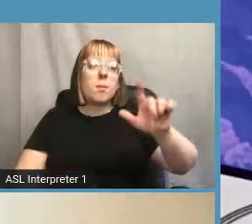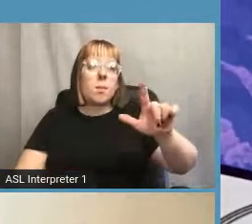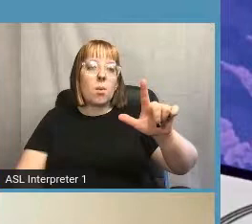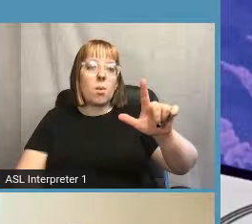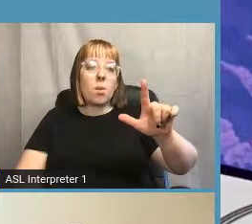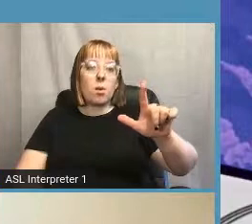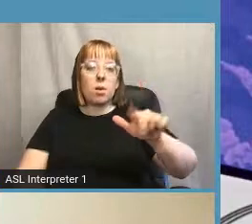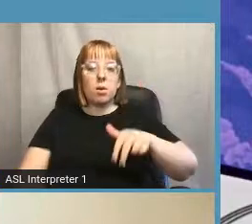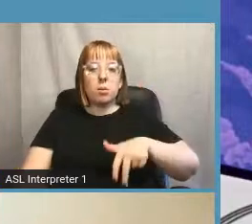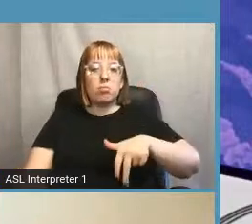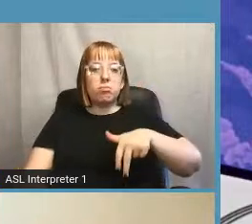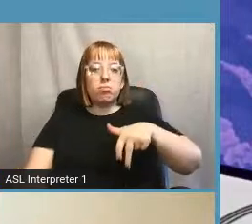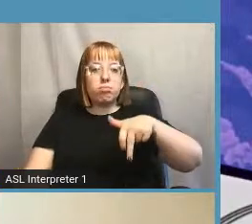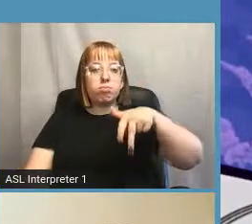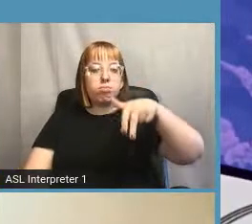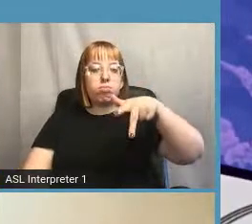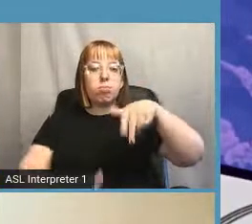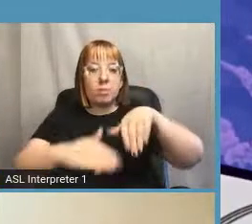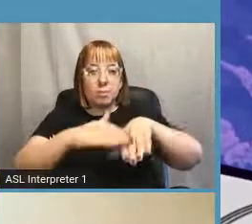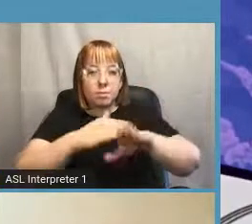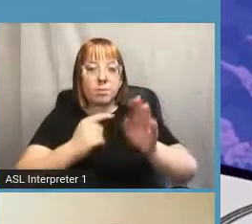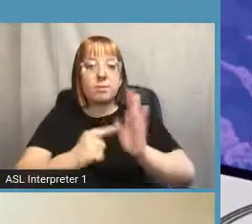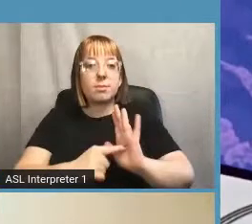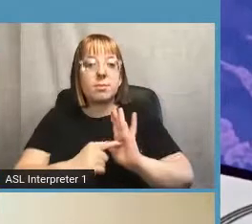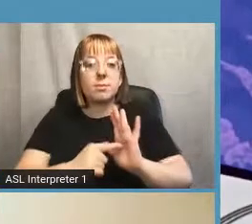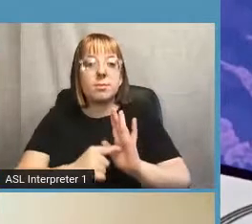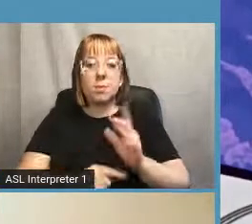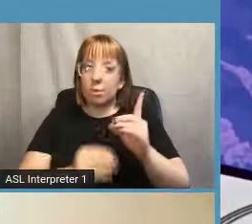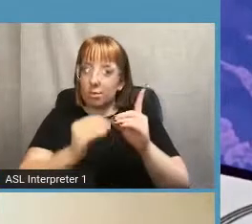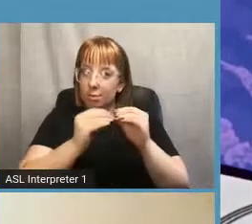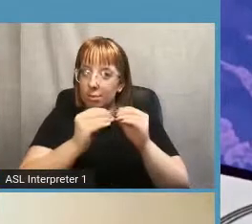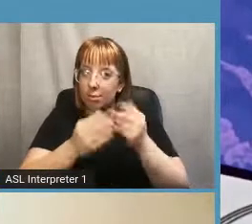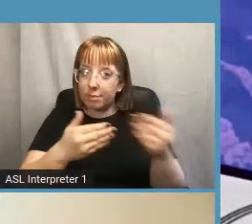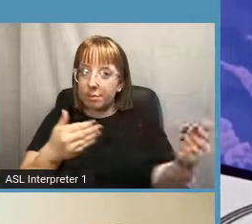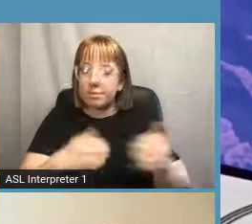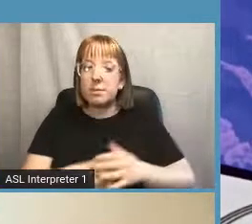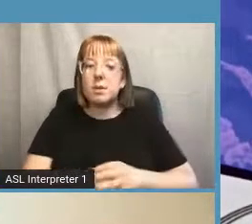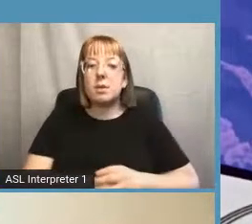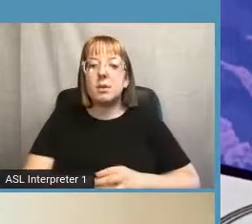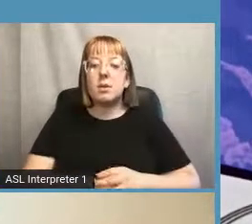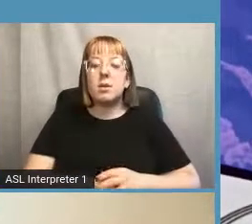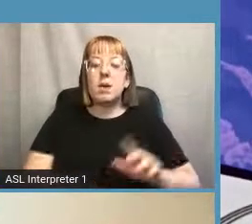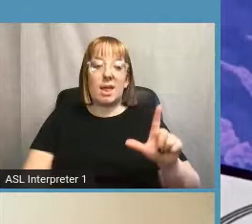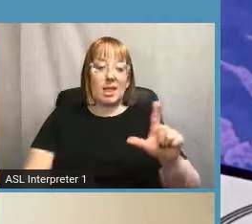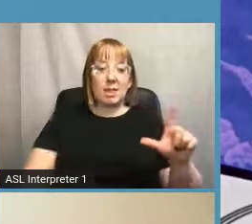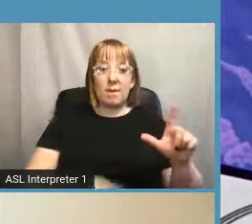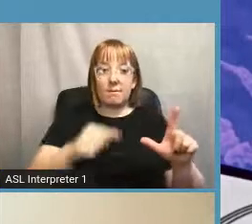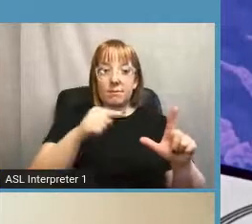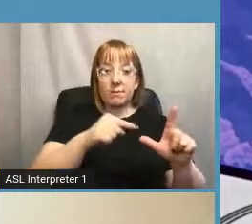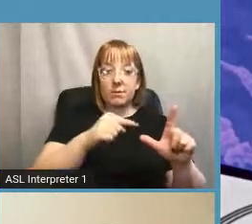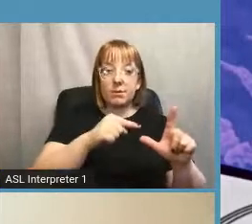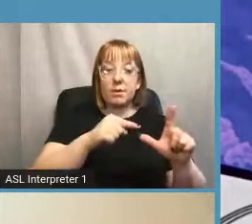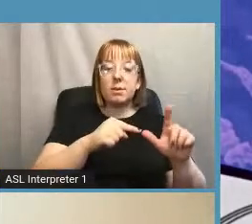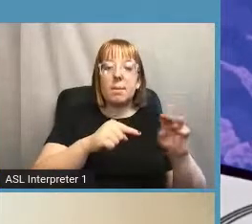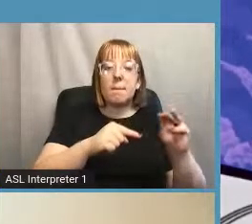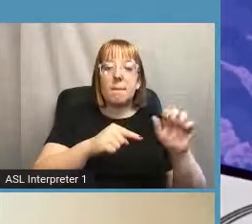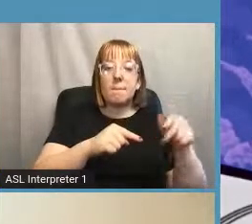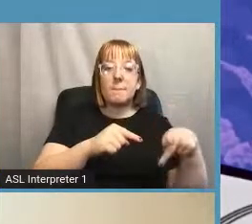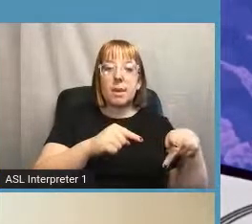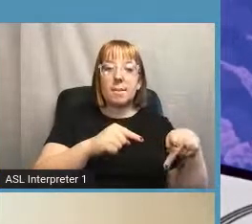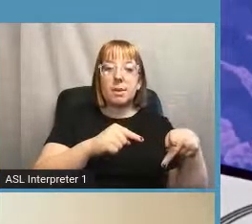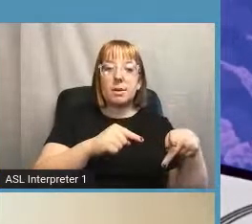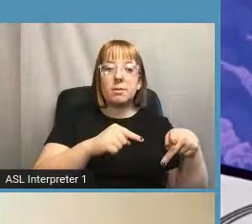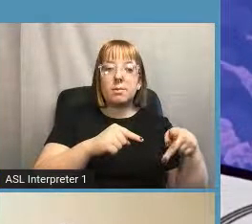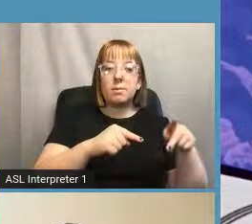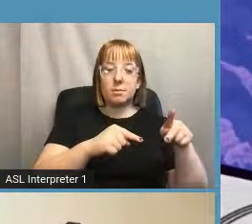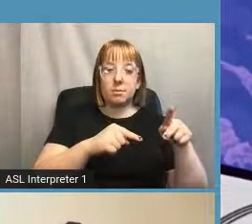the exhibition. And one more thing, on the left side of the screen is a map. And on the